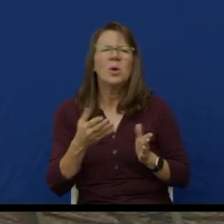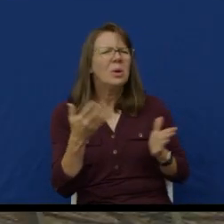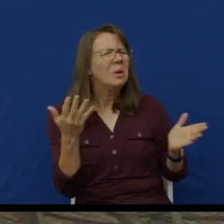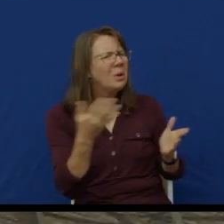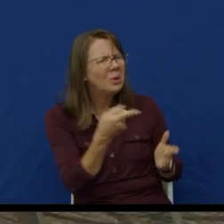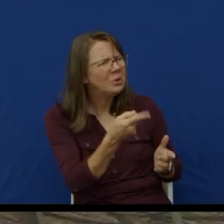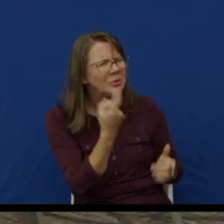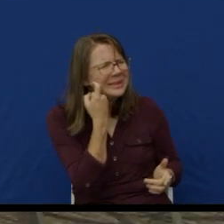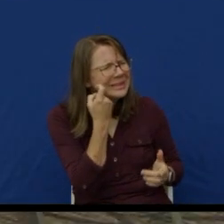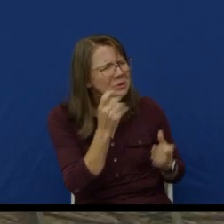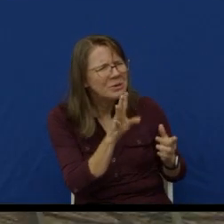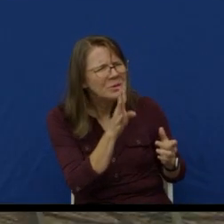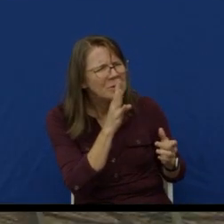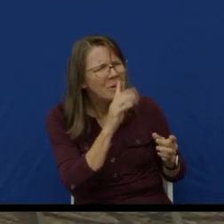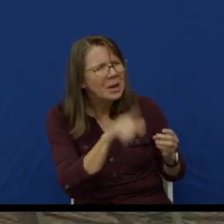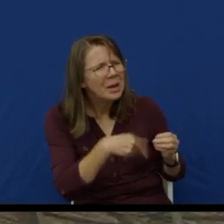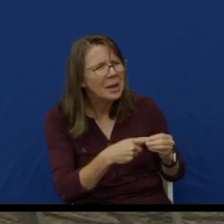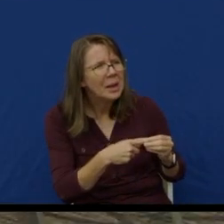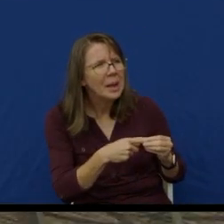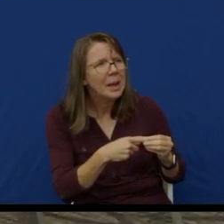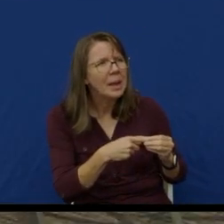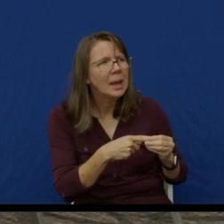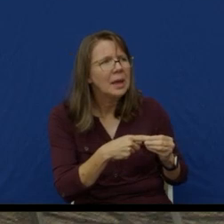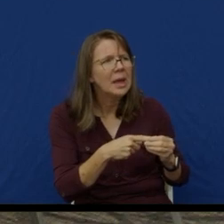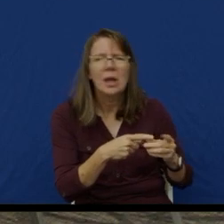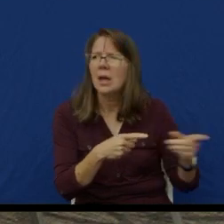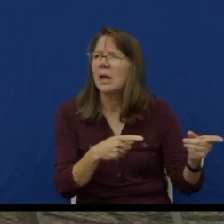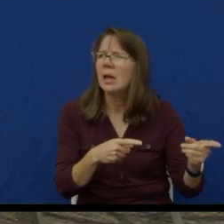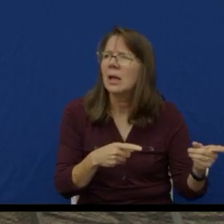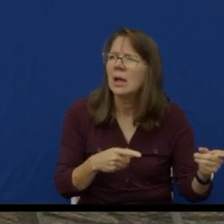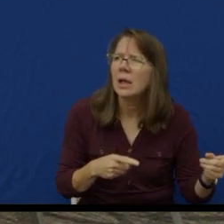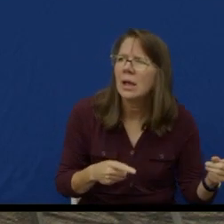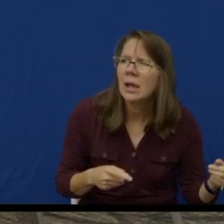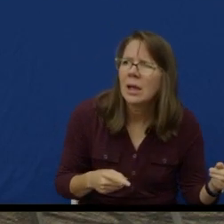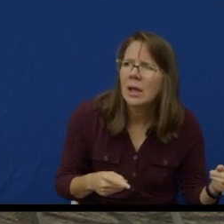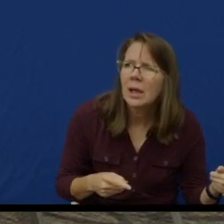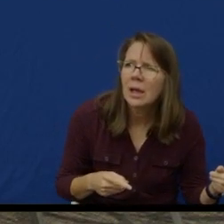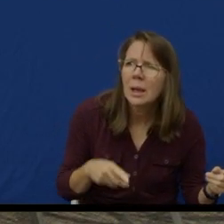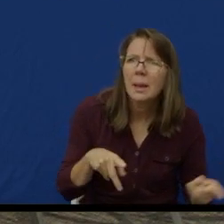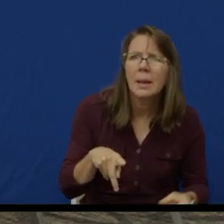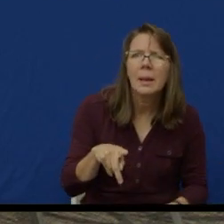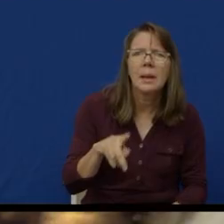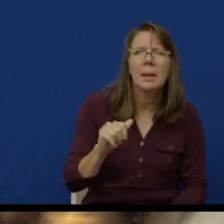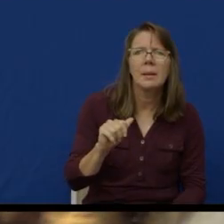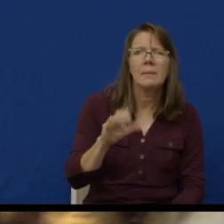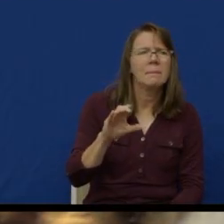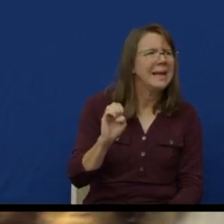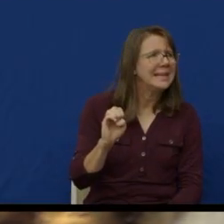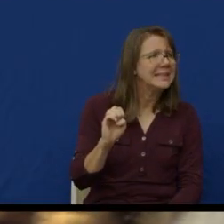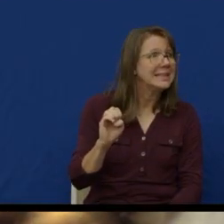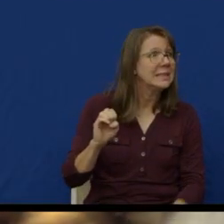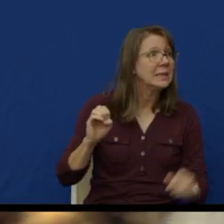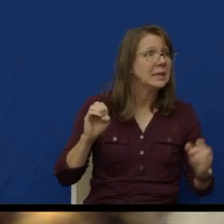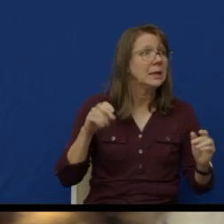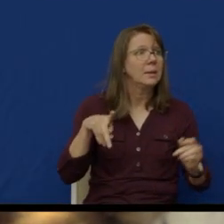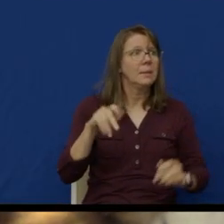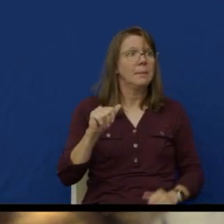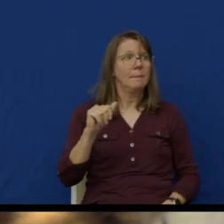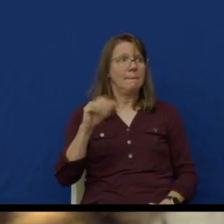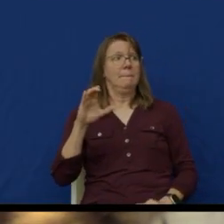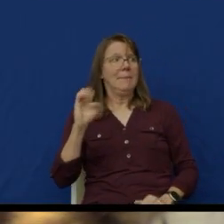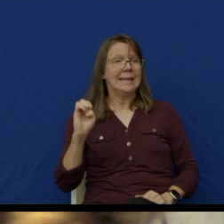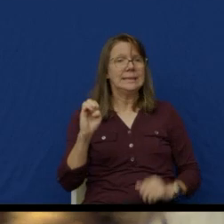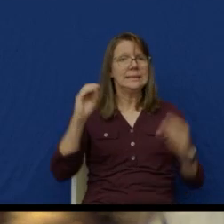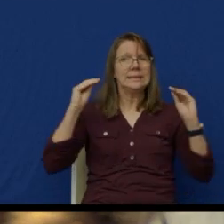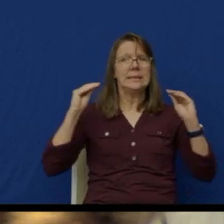talking about? Paid student teaching. Paid? Yep. So paid student teaching. And obviously a lot of these things